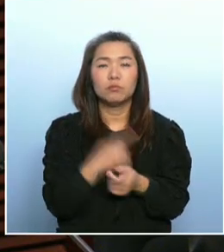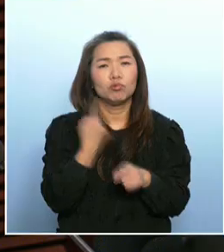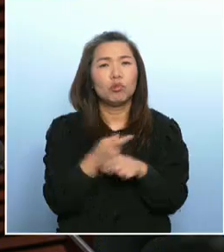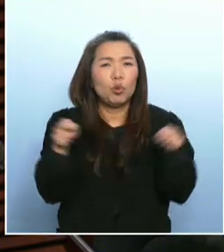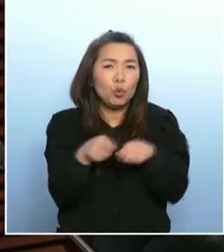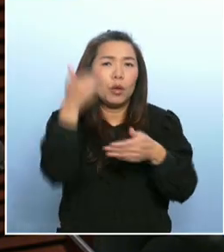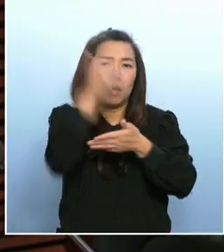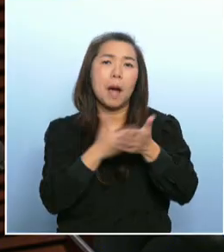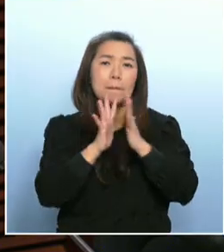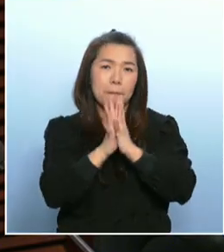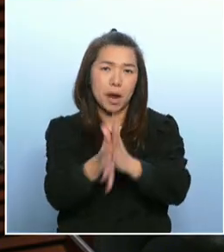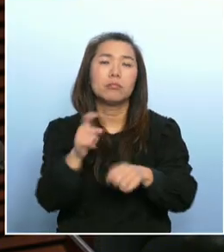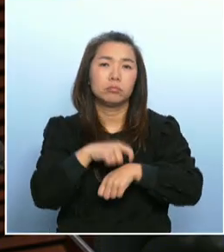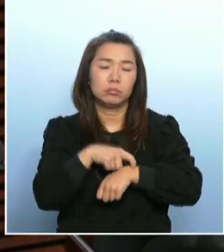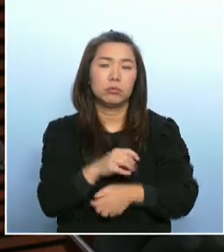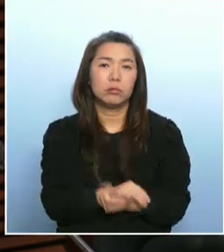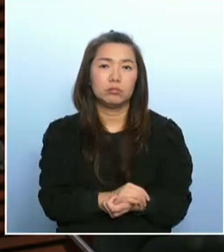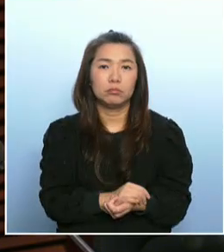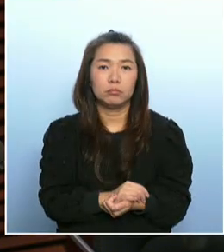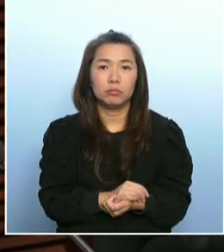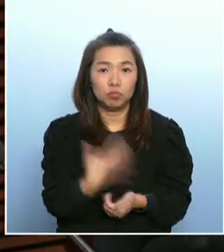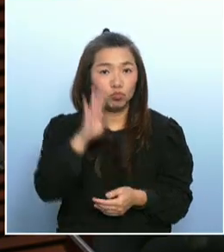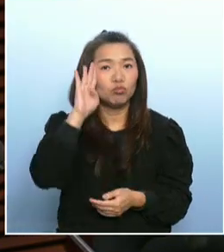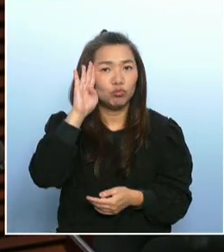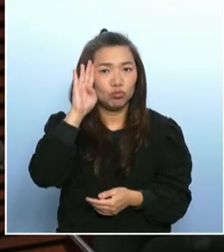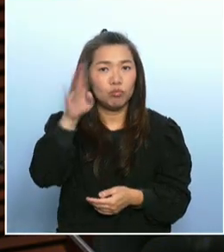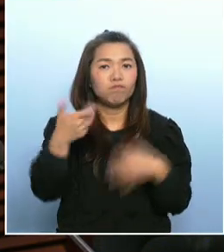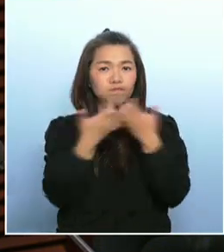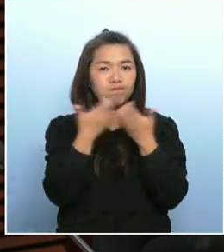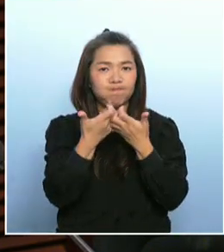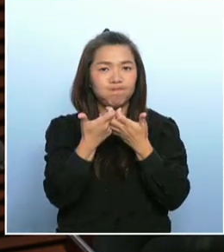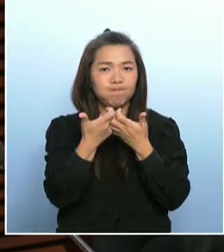1,500 service places, and this shortened the waiting time.